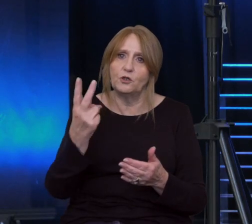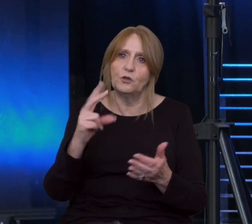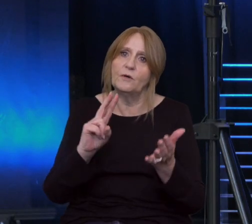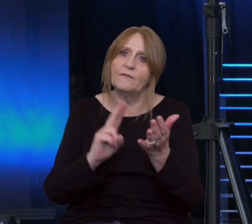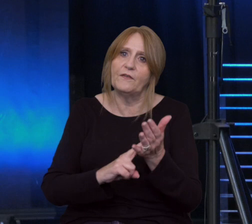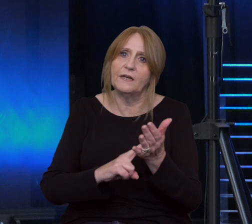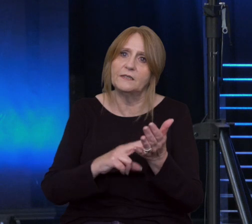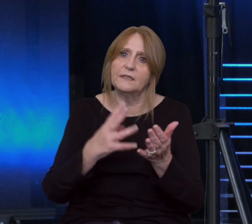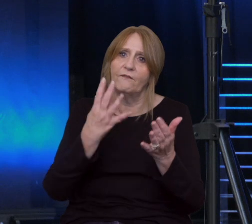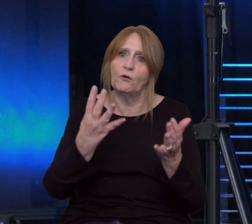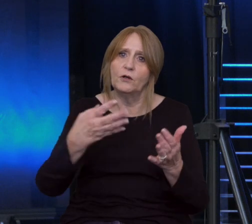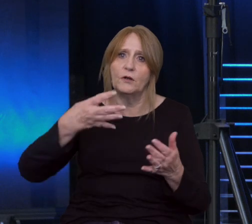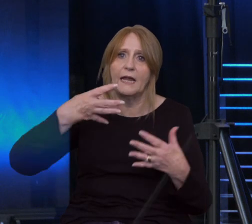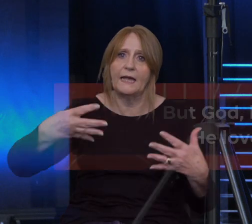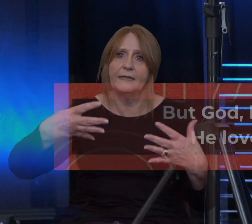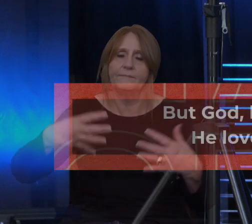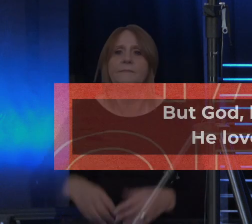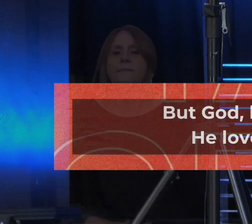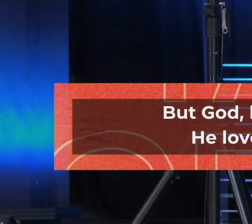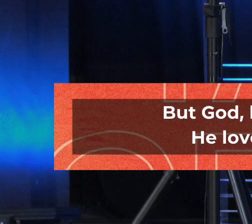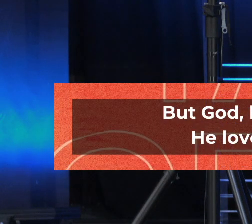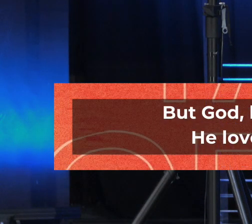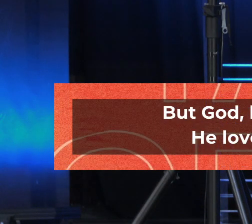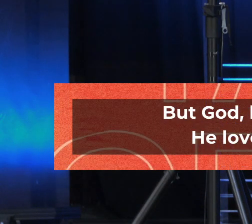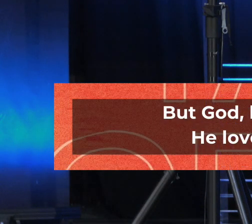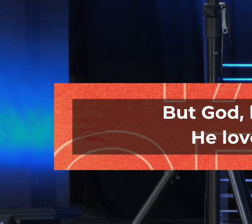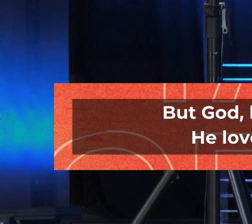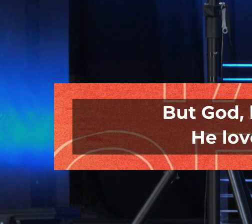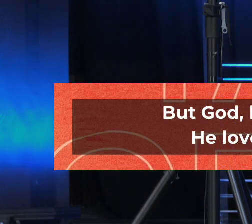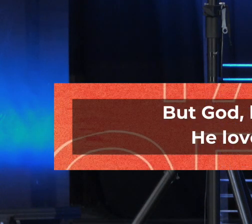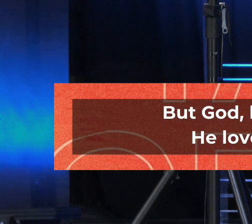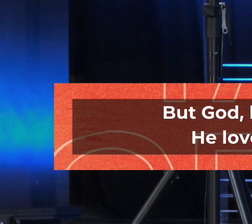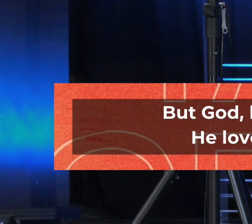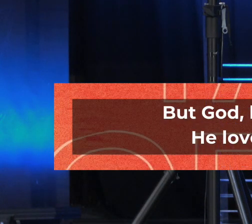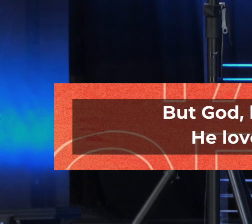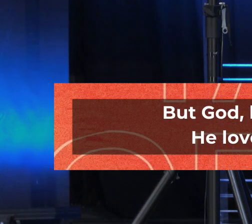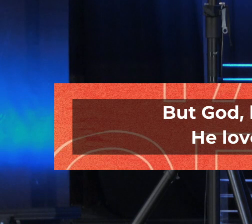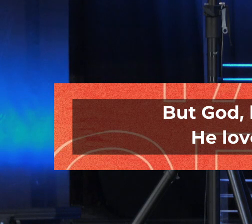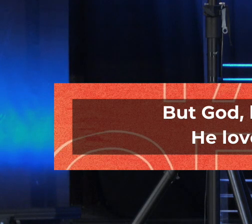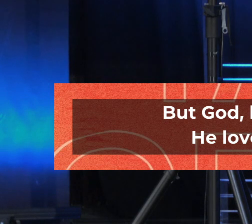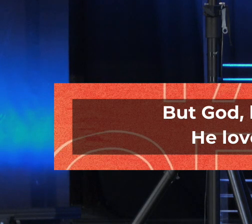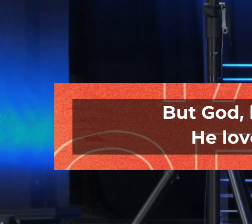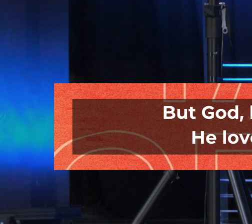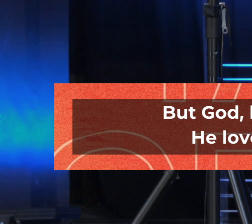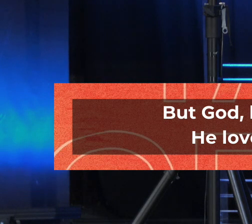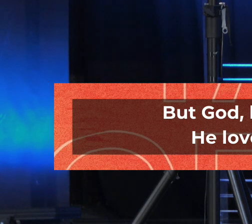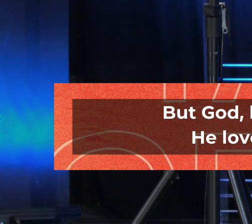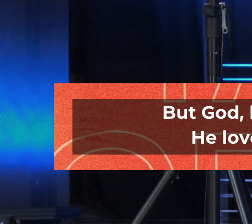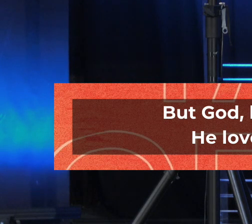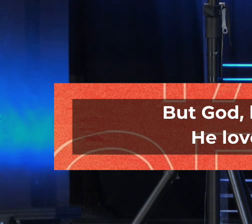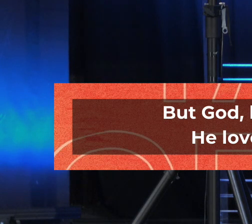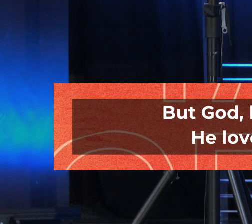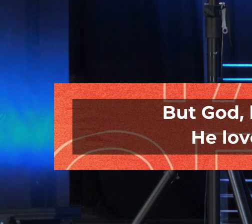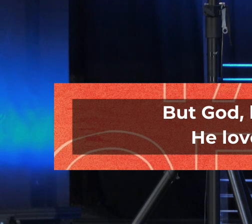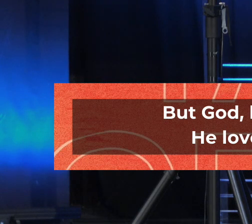2, verses 4 to 9. But God, being rich in mercy, because of